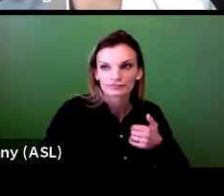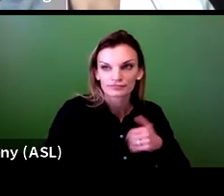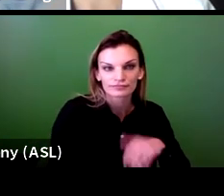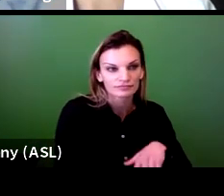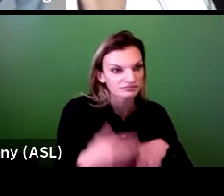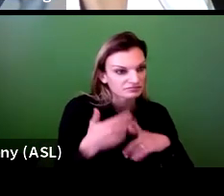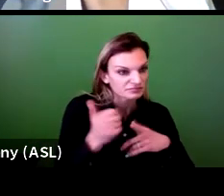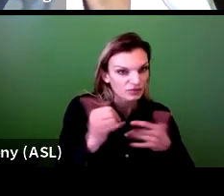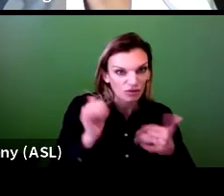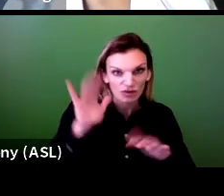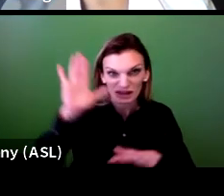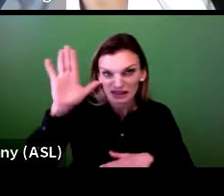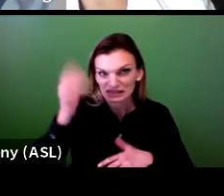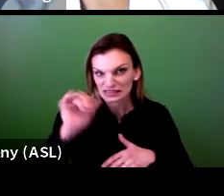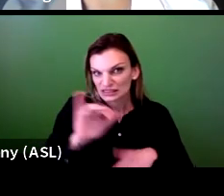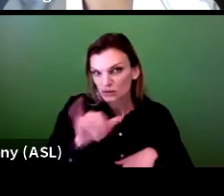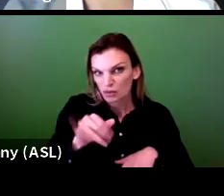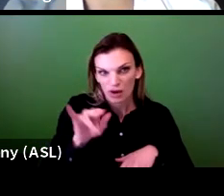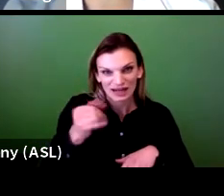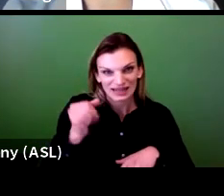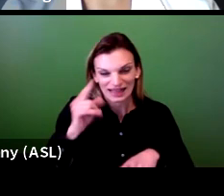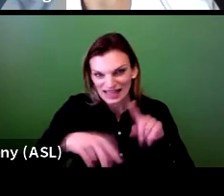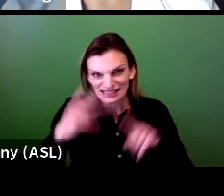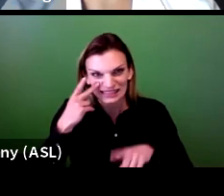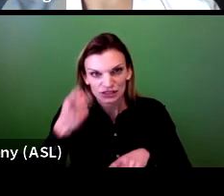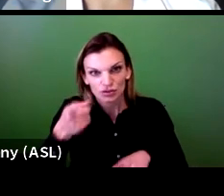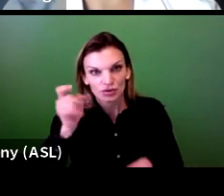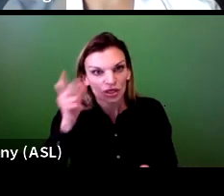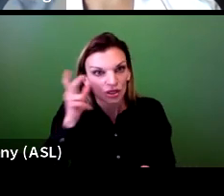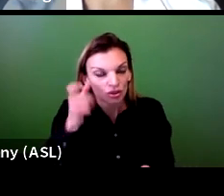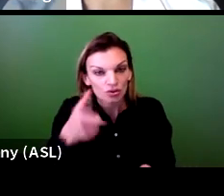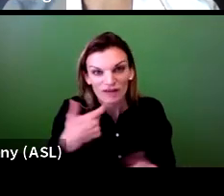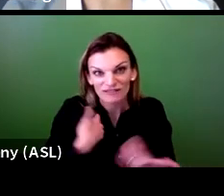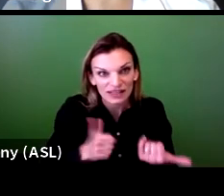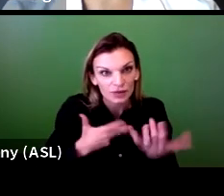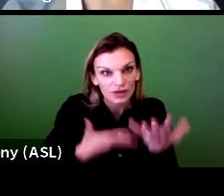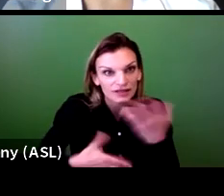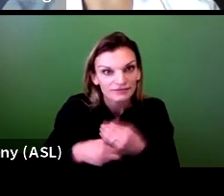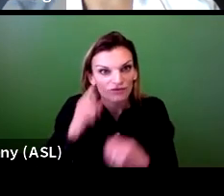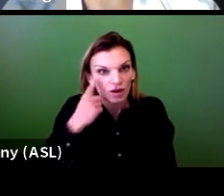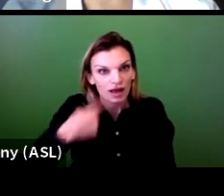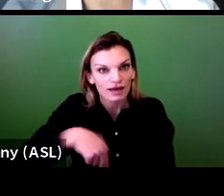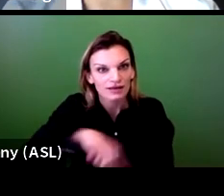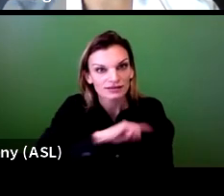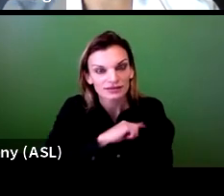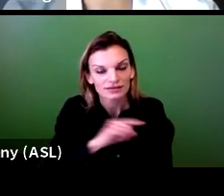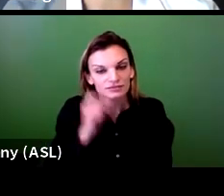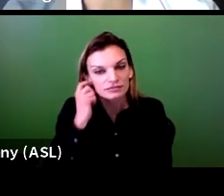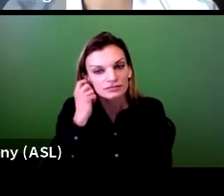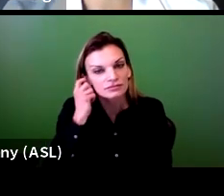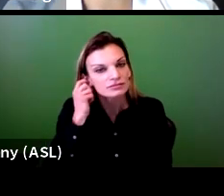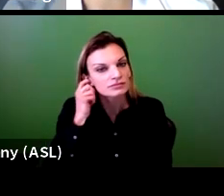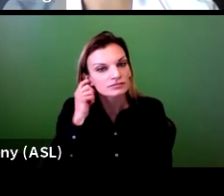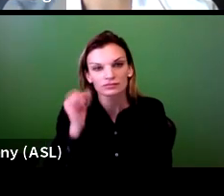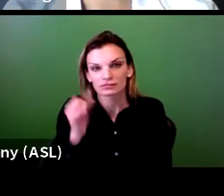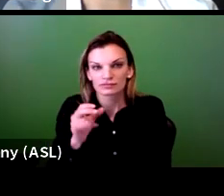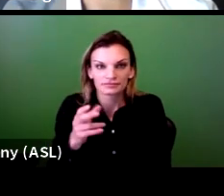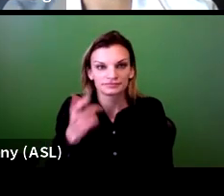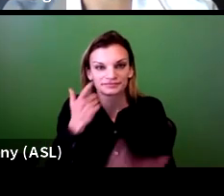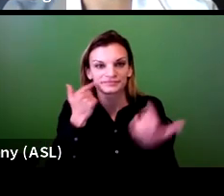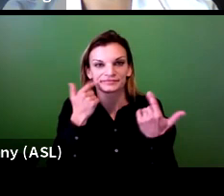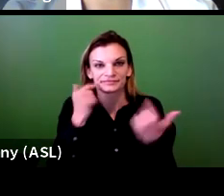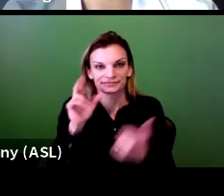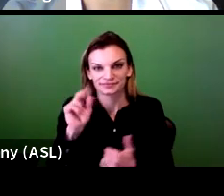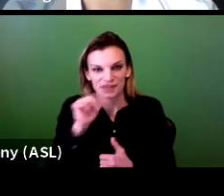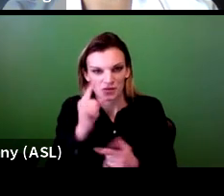Don't see any hands. Juanita, we can't see you, but we can hear you. You got anything for us? Not right now.